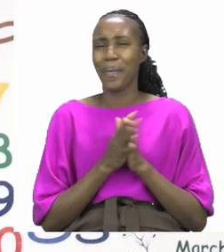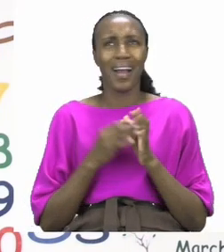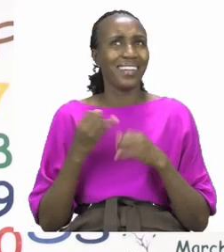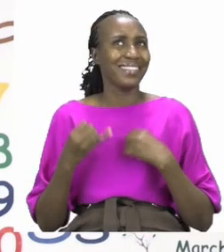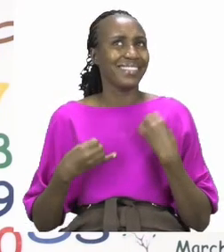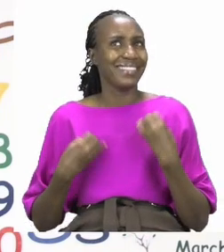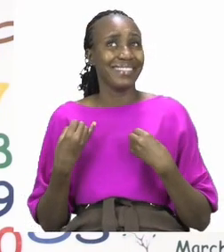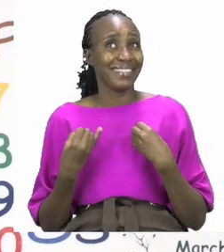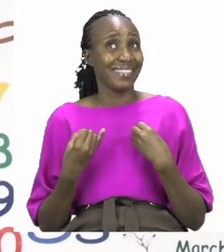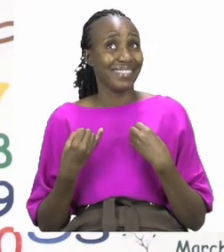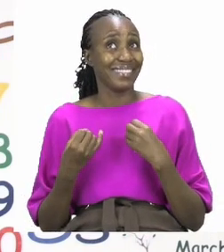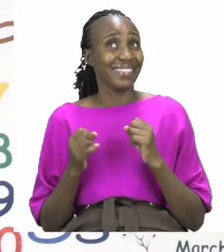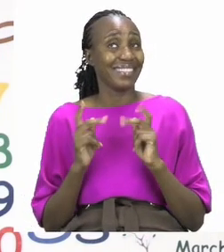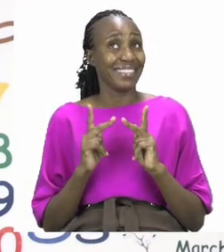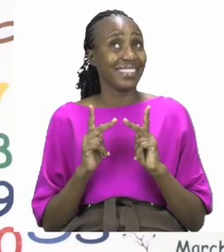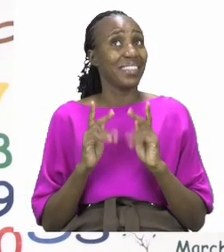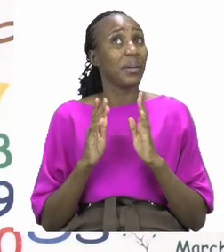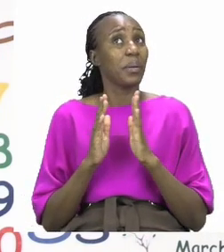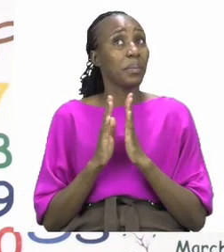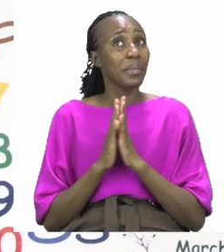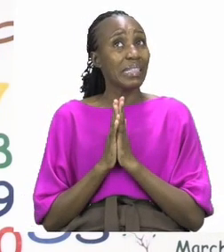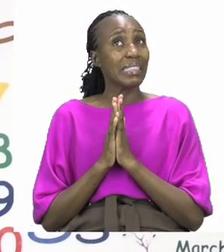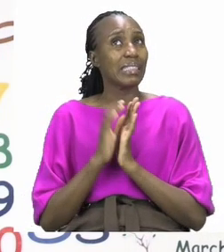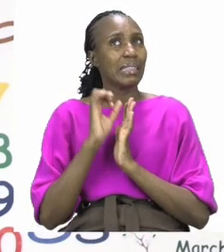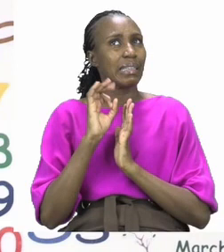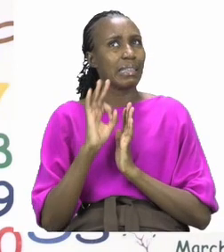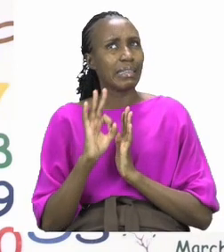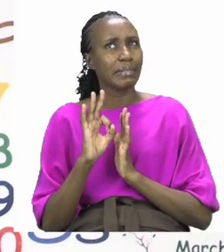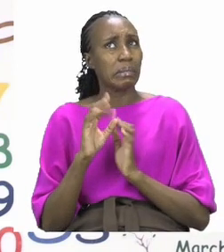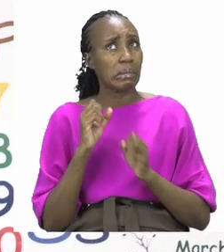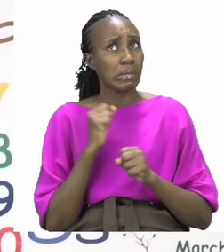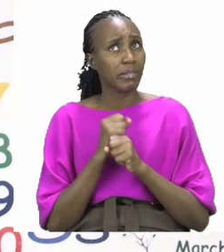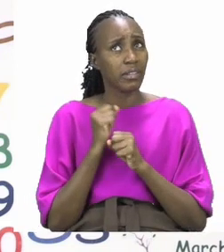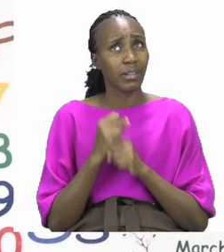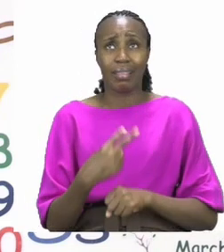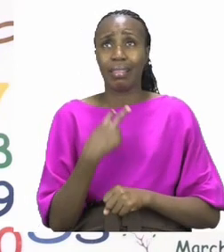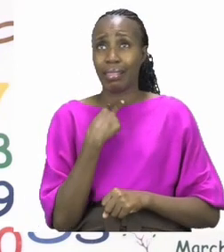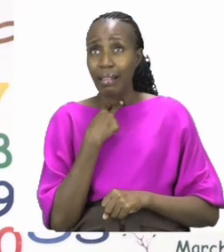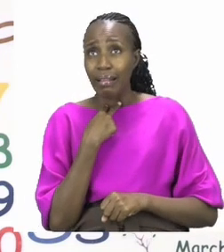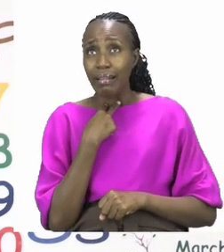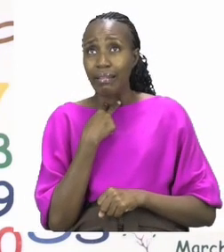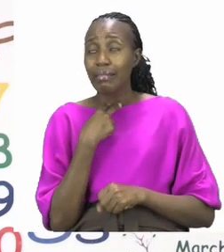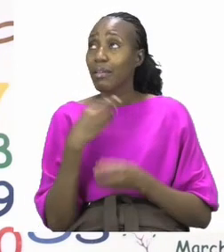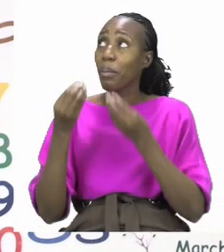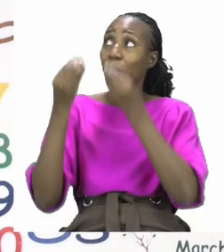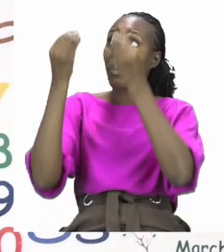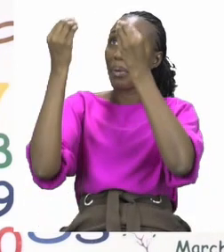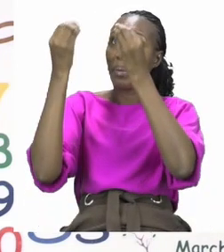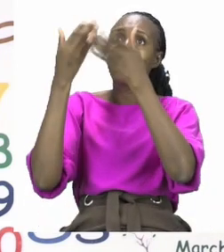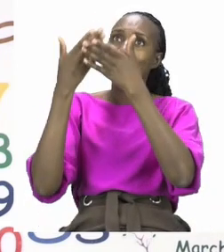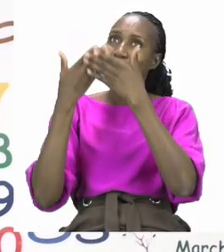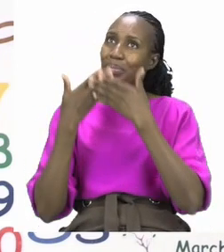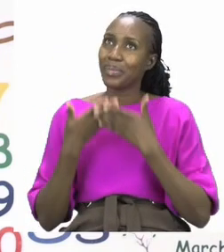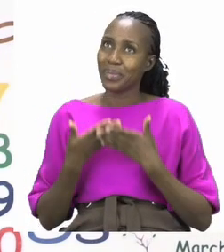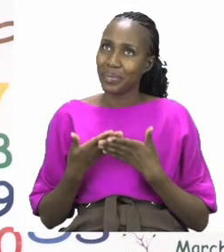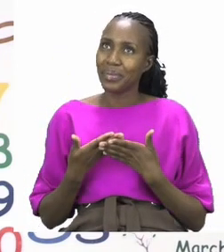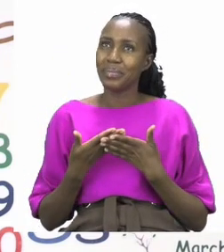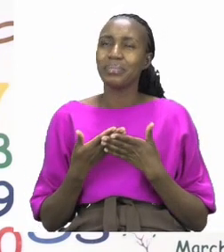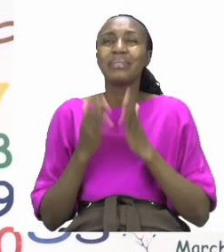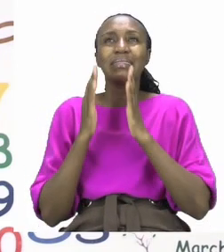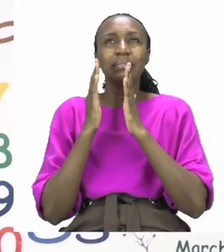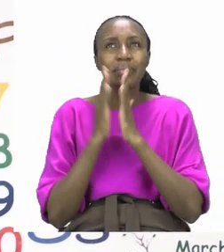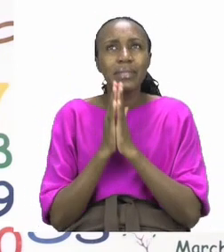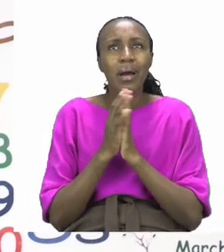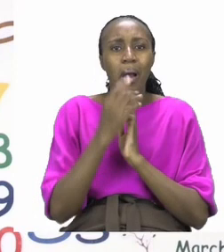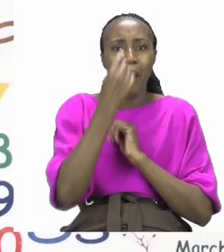did. Remember, if something is too hard for you, you can always ask an adult for help. But please make sure that you try